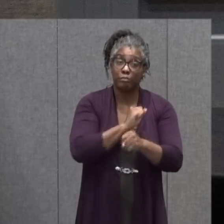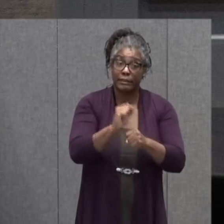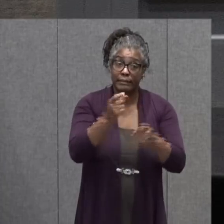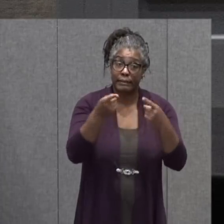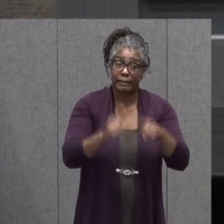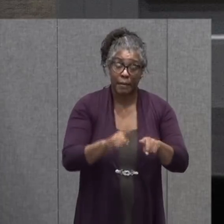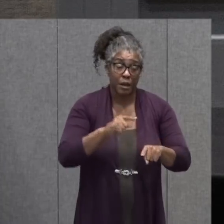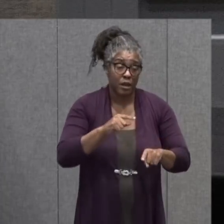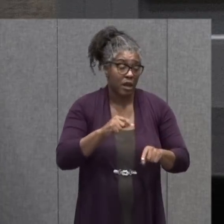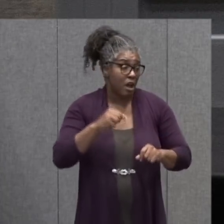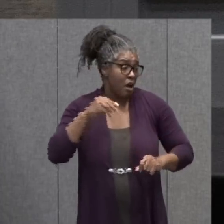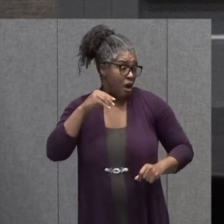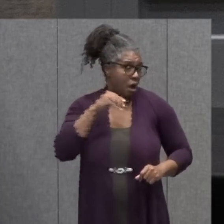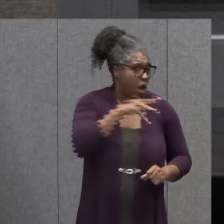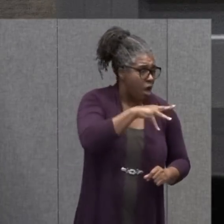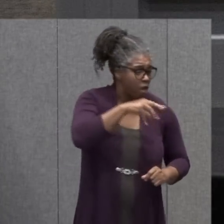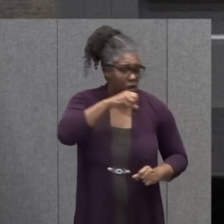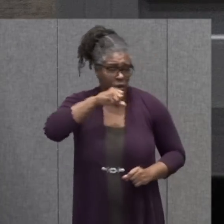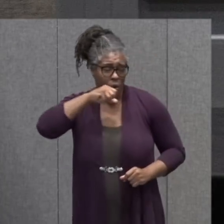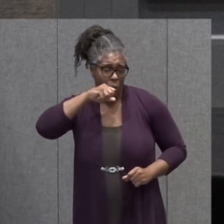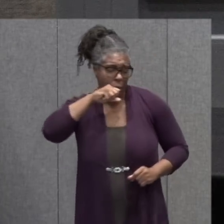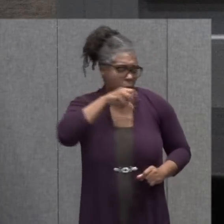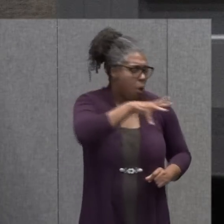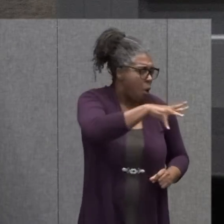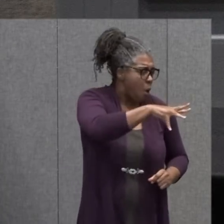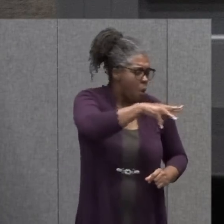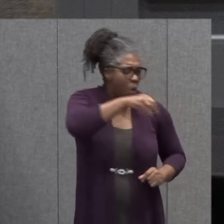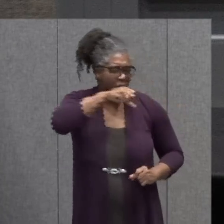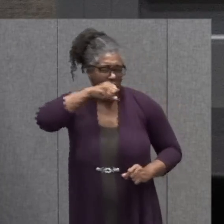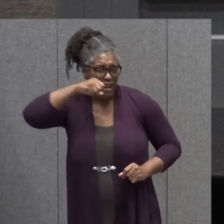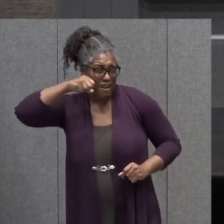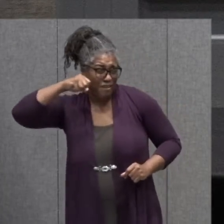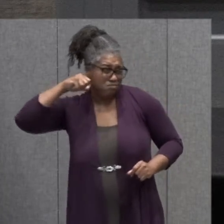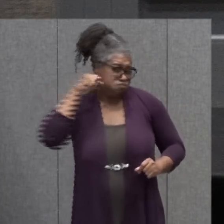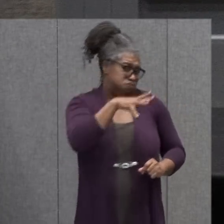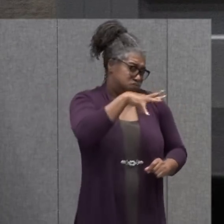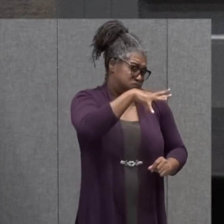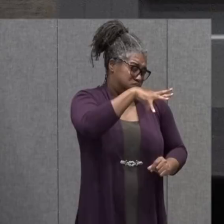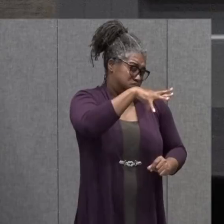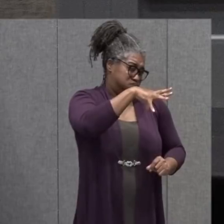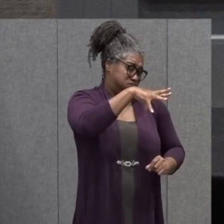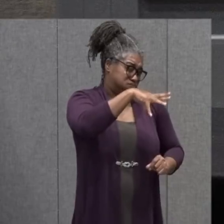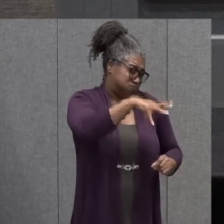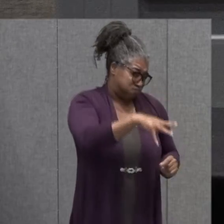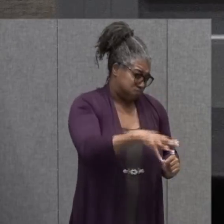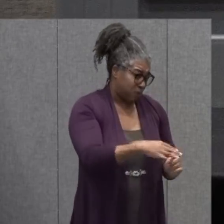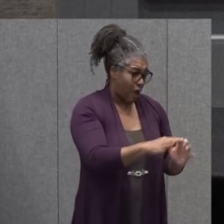did. Huff, puff, whoosh.